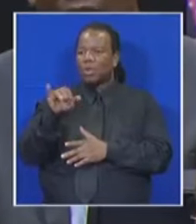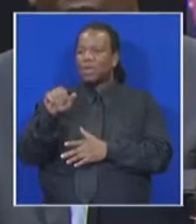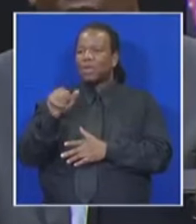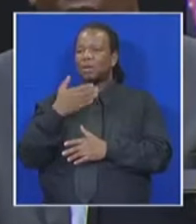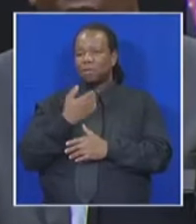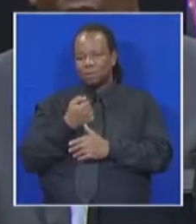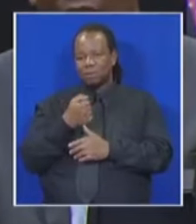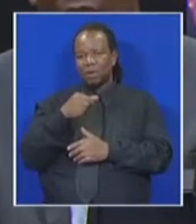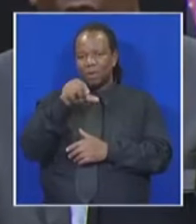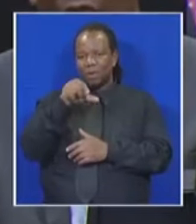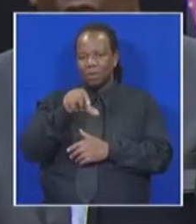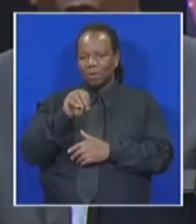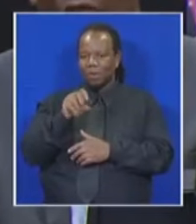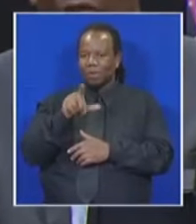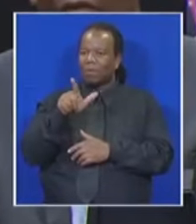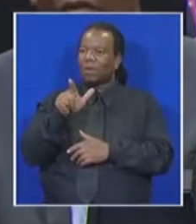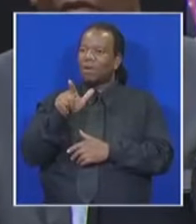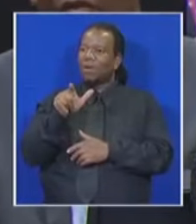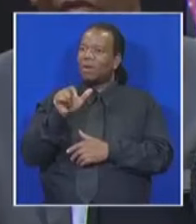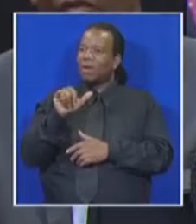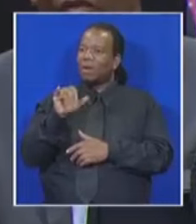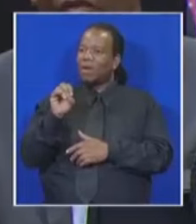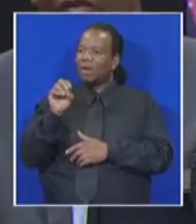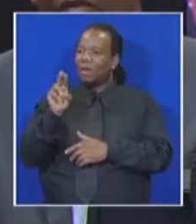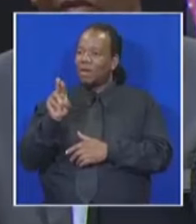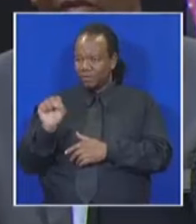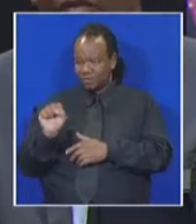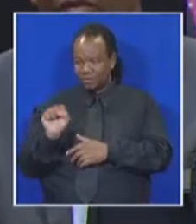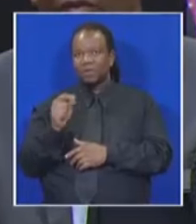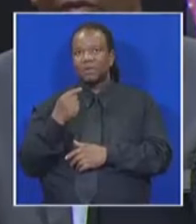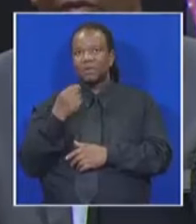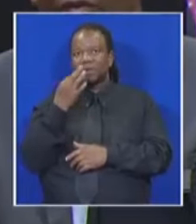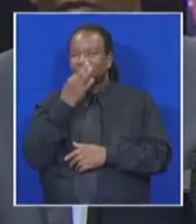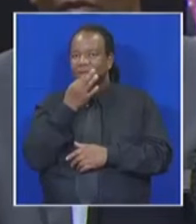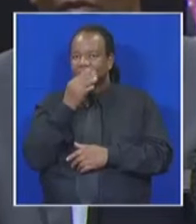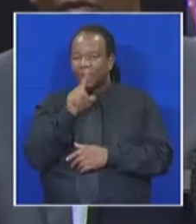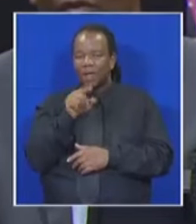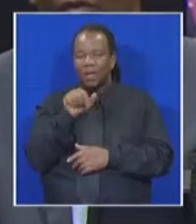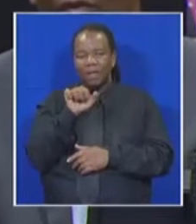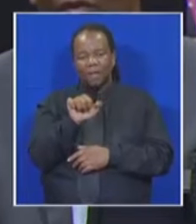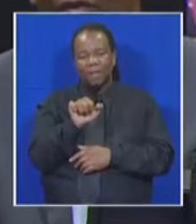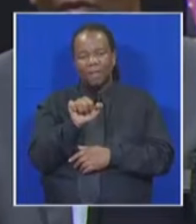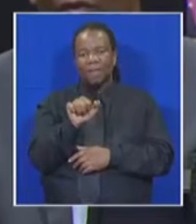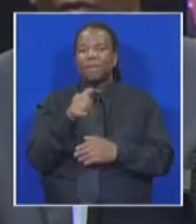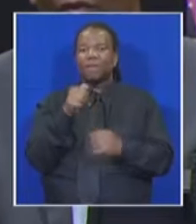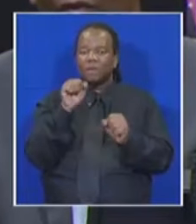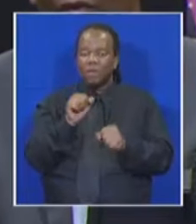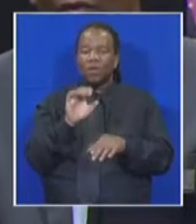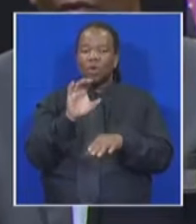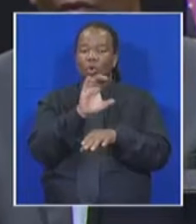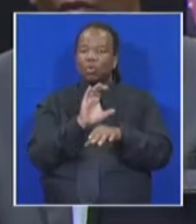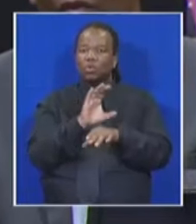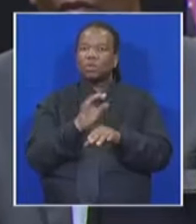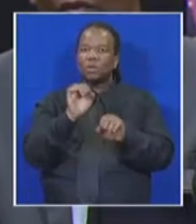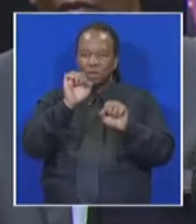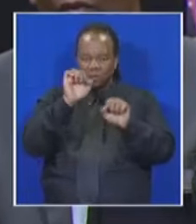Goliath. The Constitution provides for voting by secret ballot